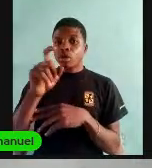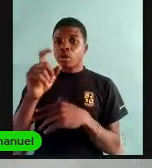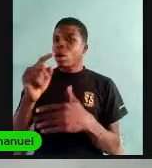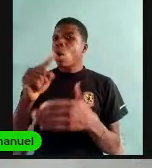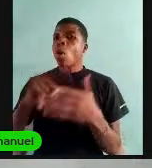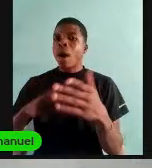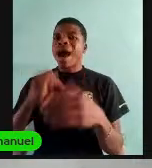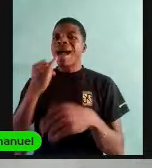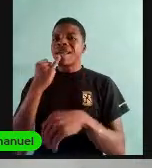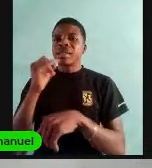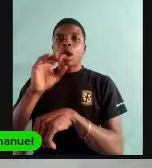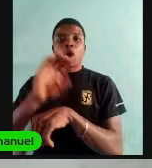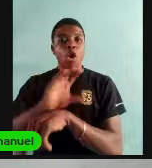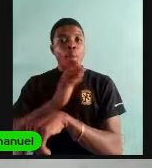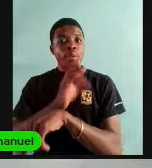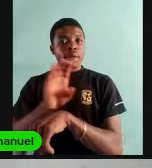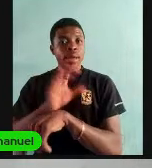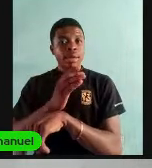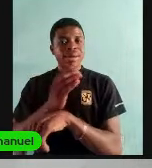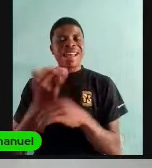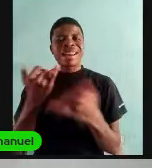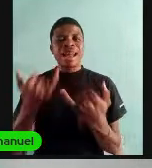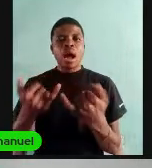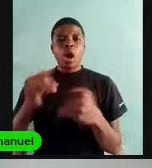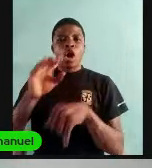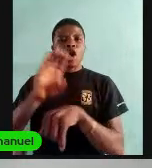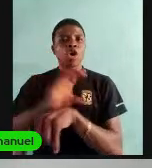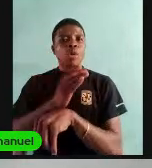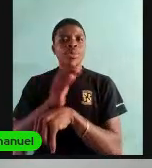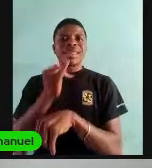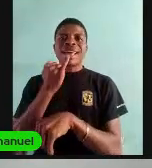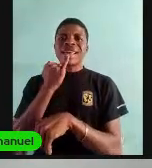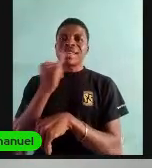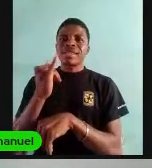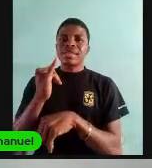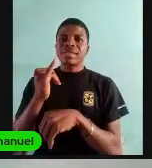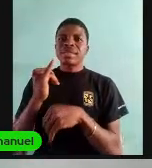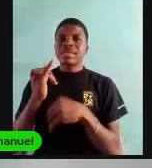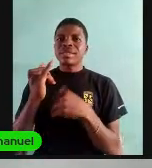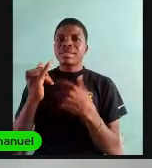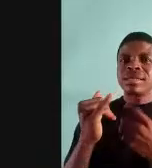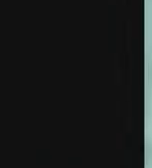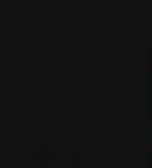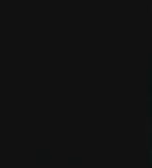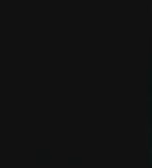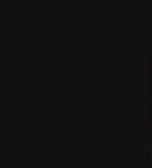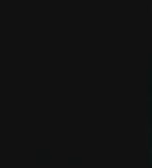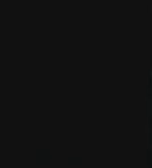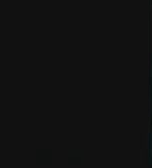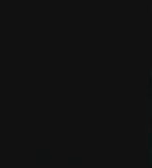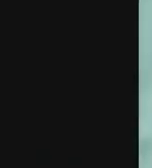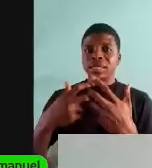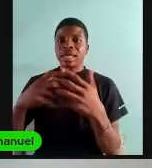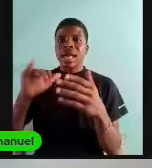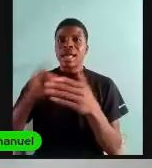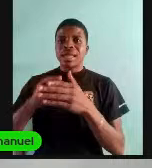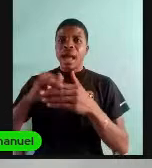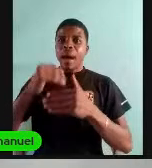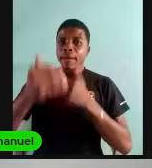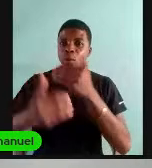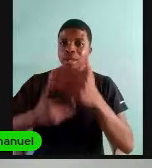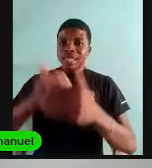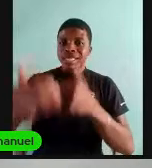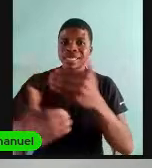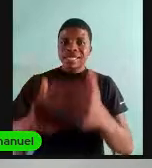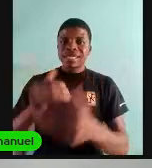Computer is an computer is an electronic device that processes what data and